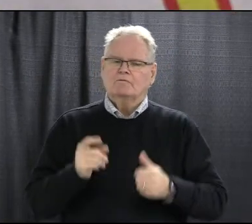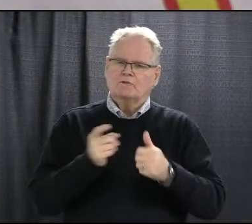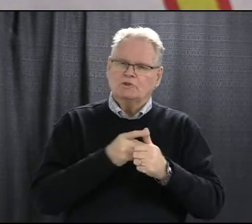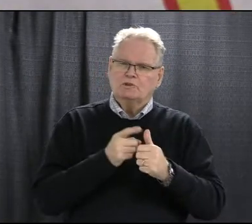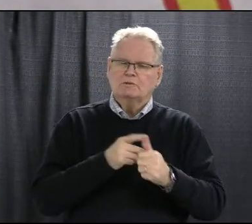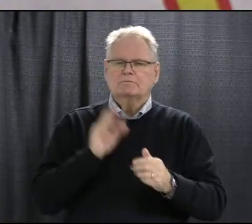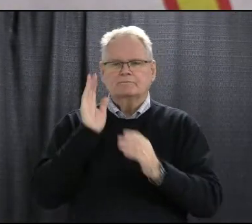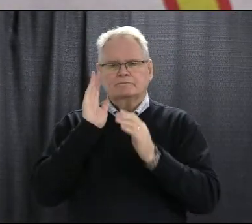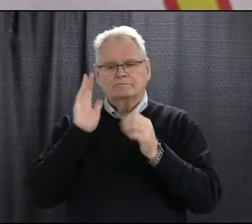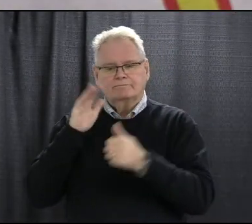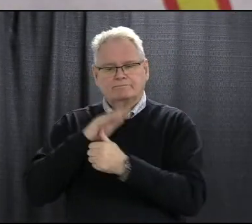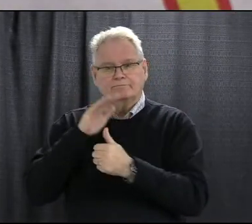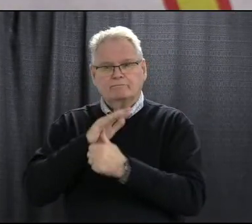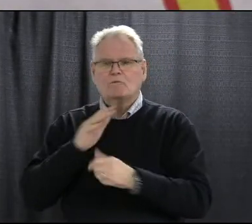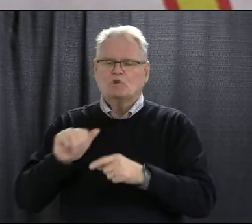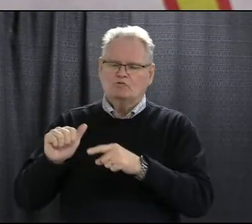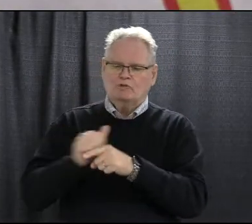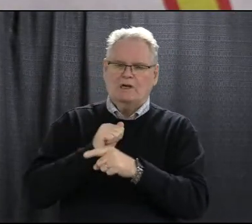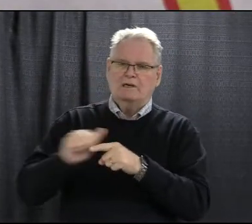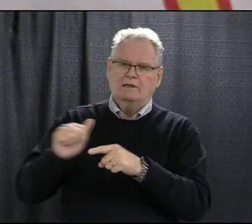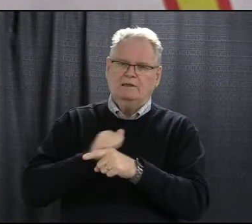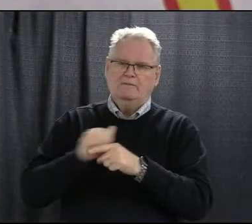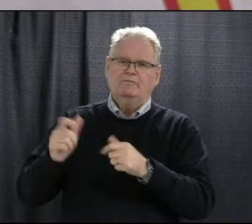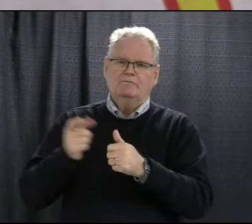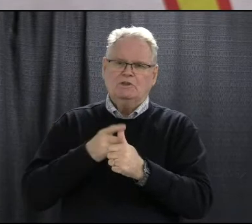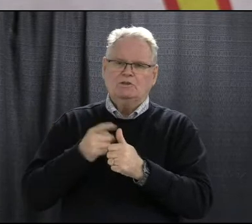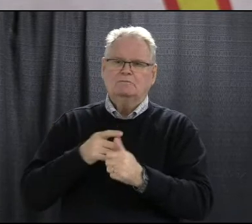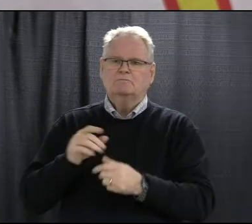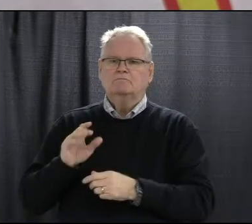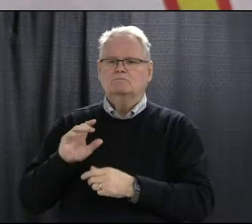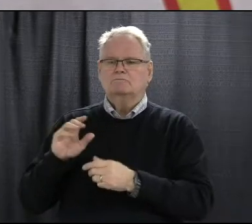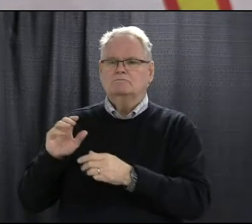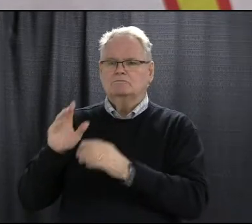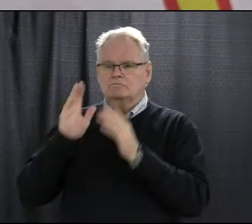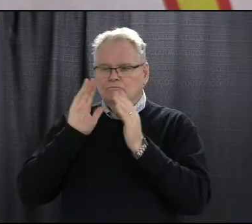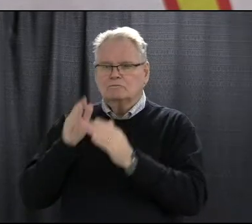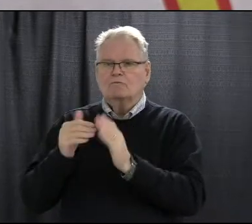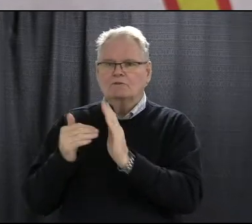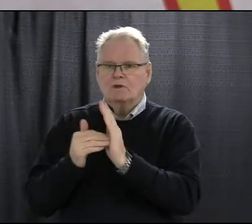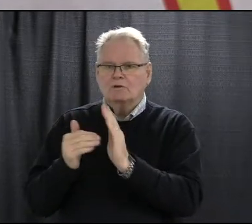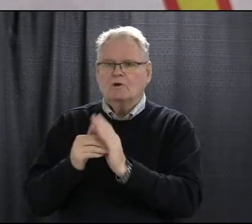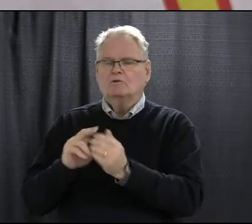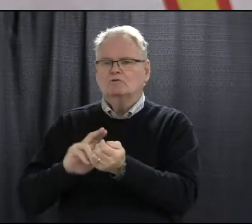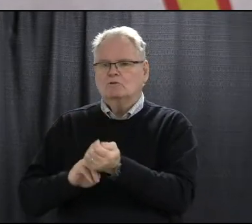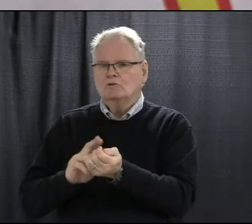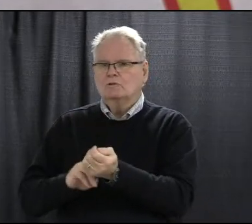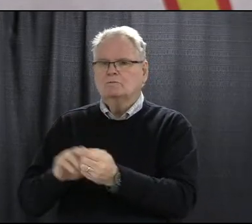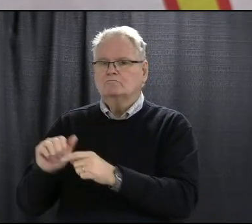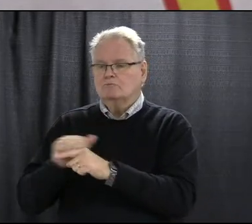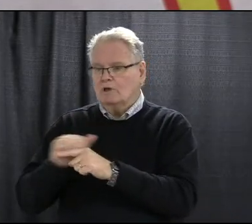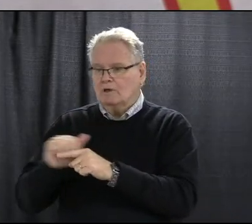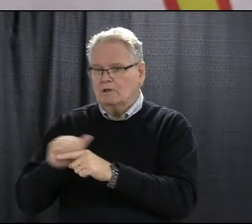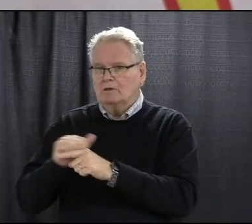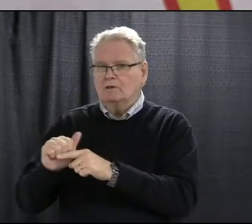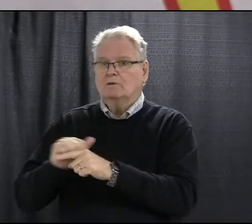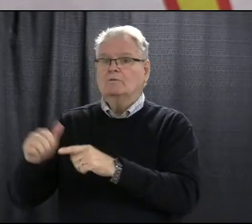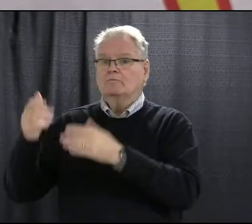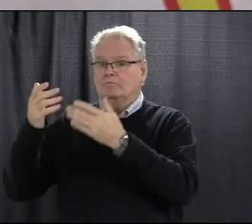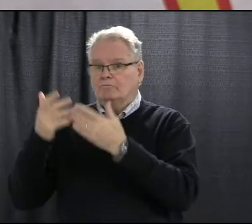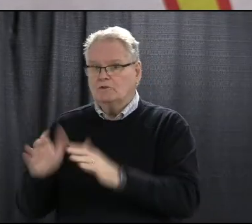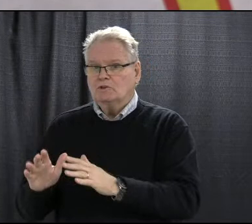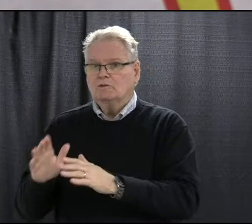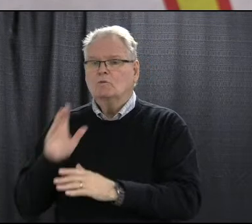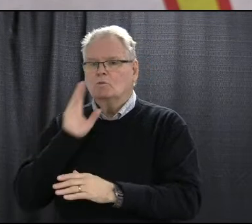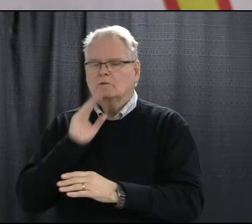of Excellence will provide training itself to other healthcare professionals. There will be orientation for other